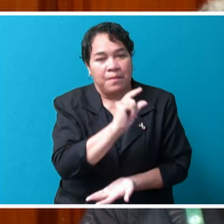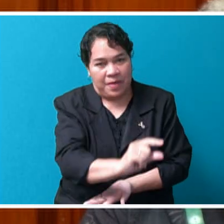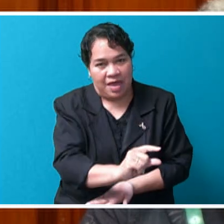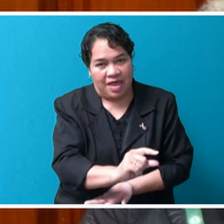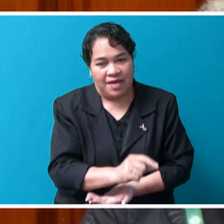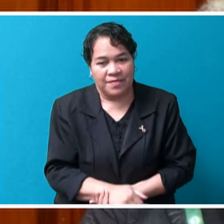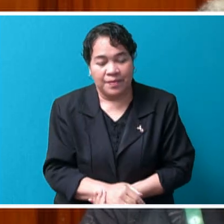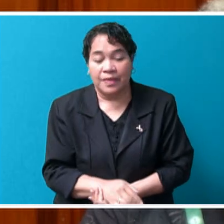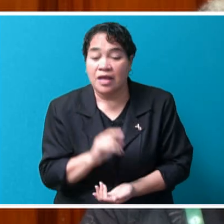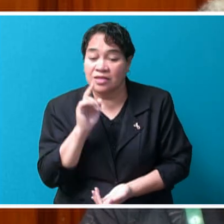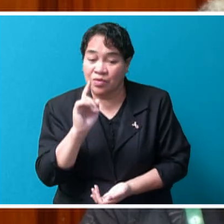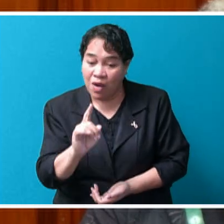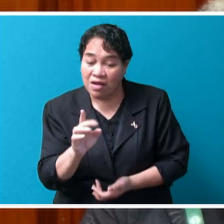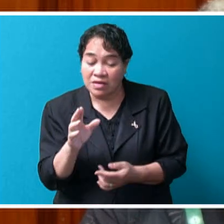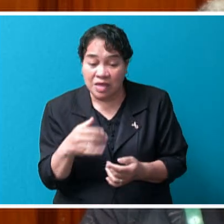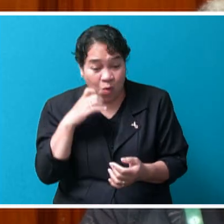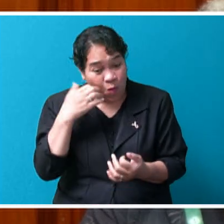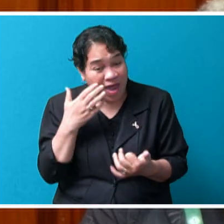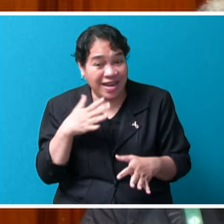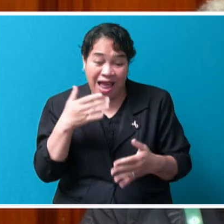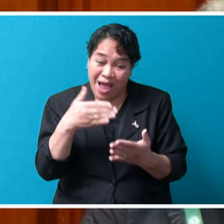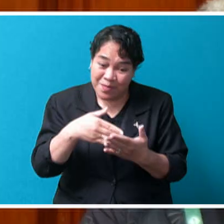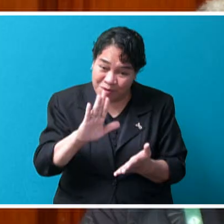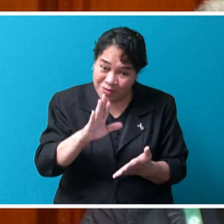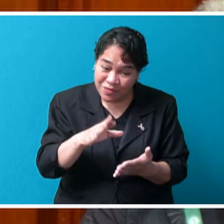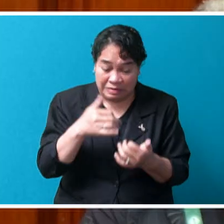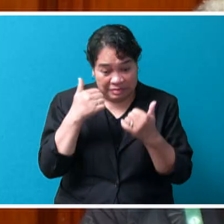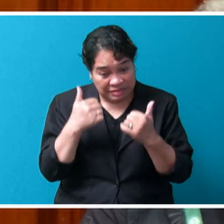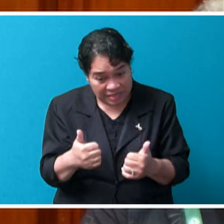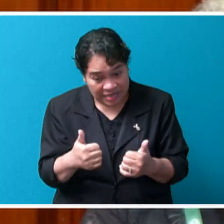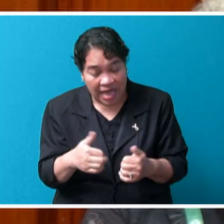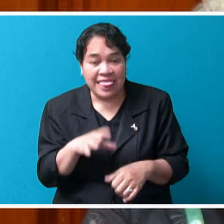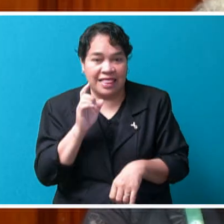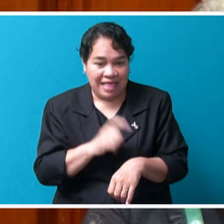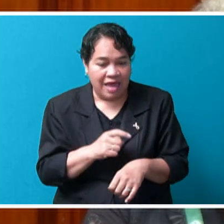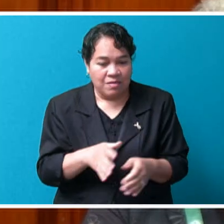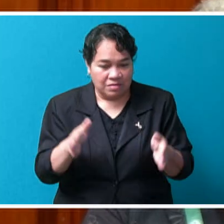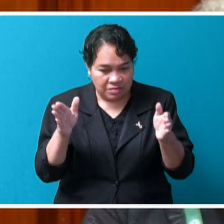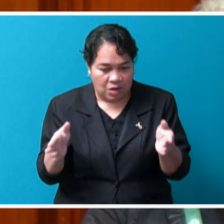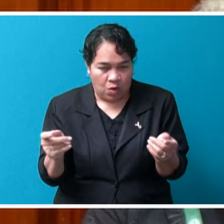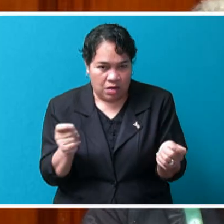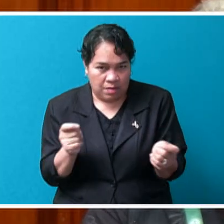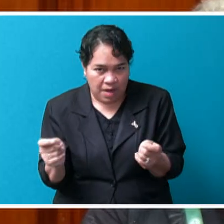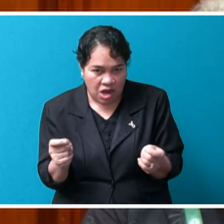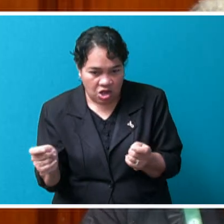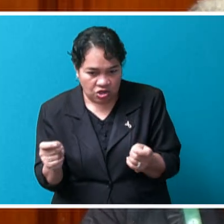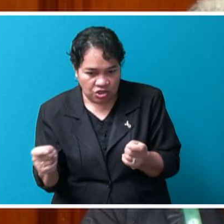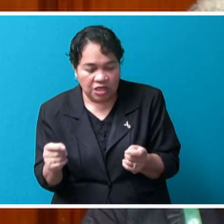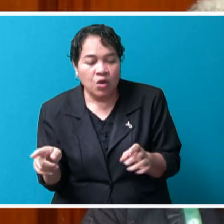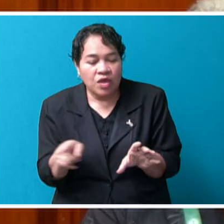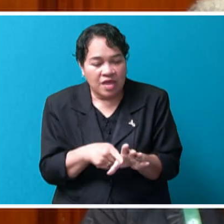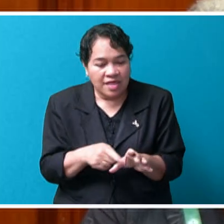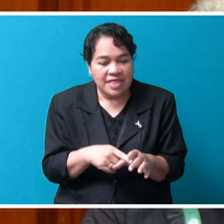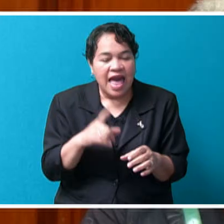once a refund has been verified and approved, the timing and sequencing of payments are also managed within the established funding and cash